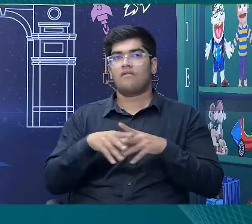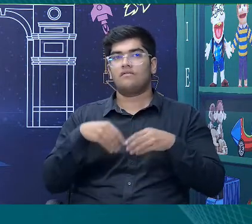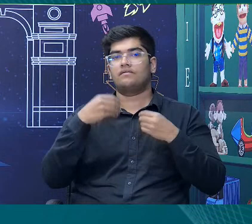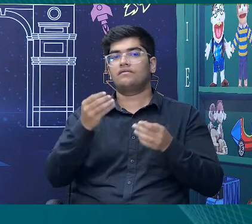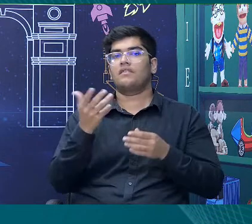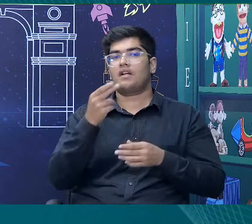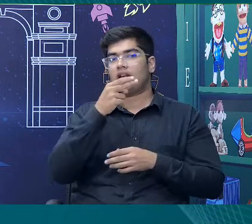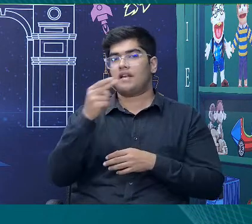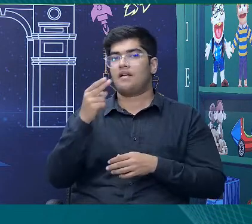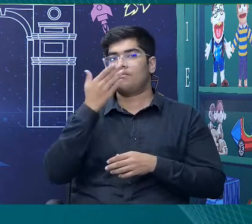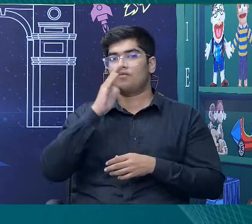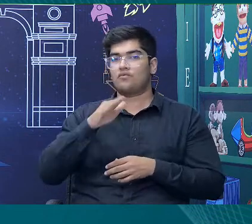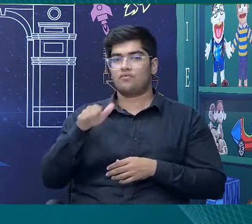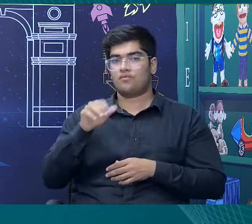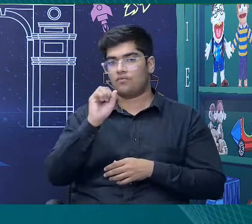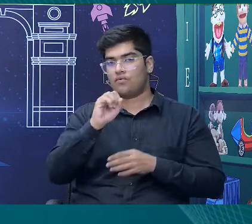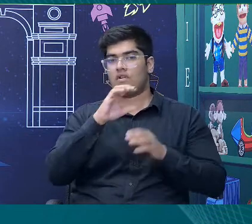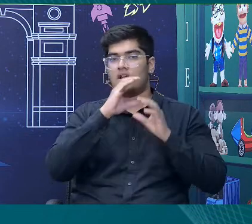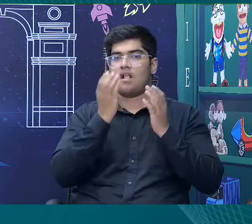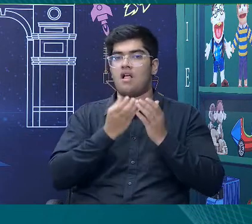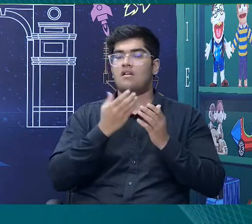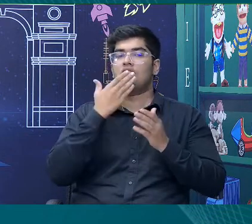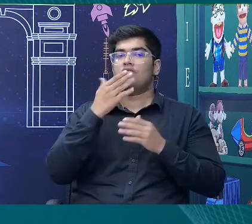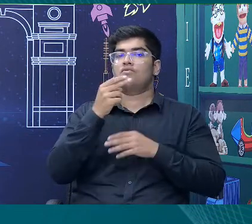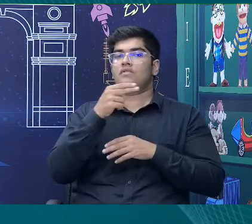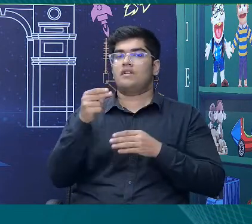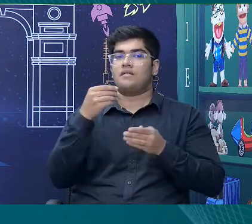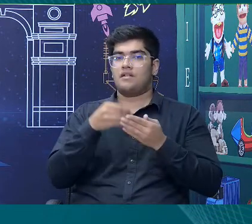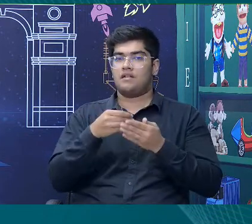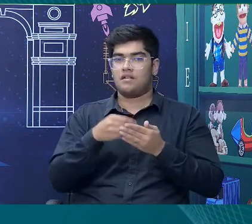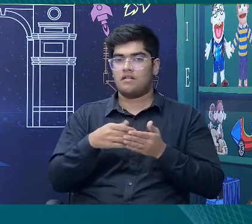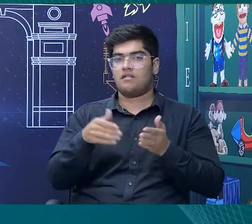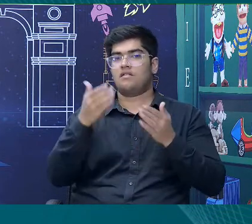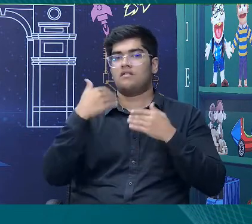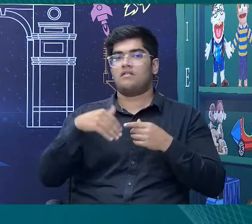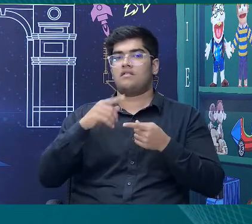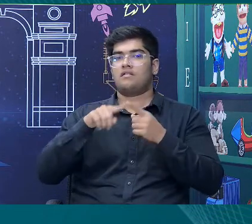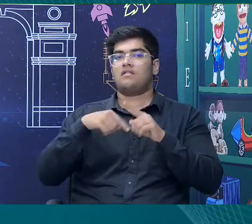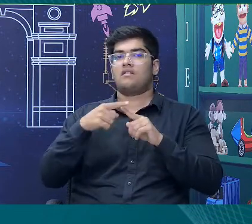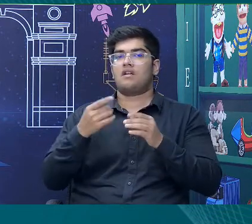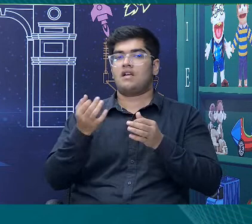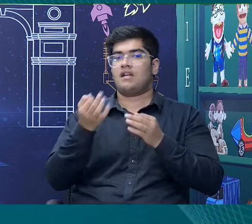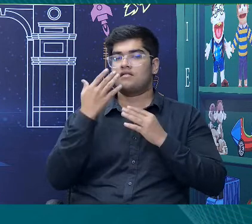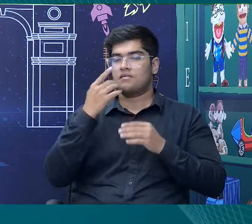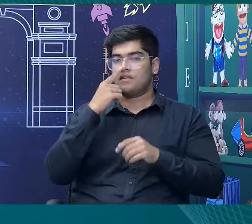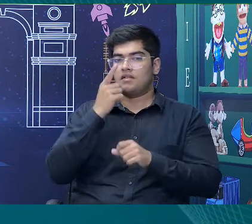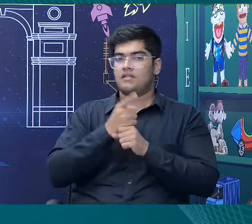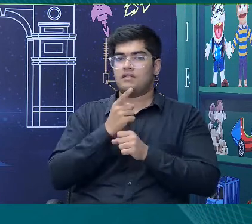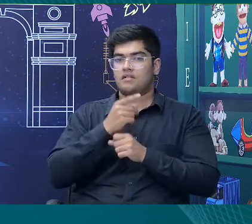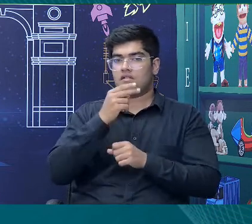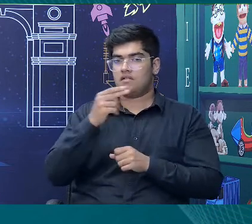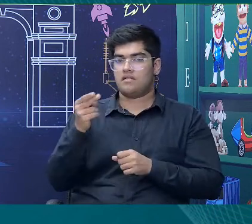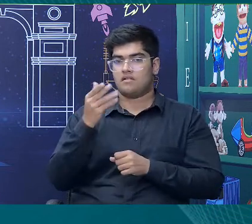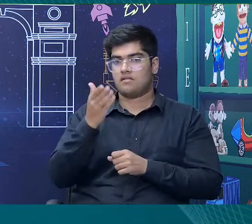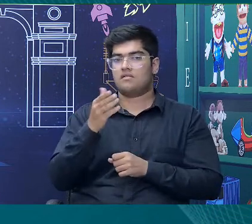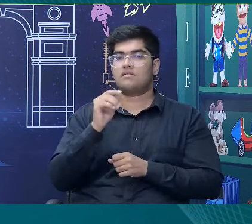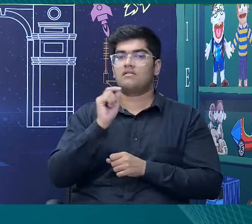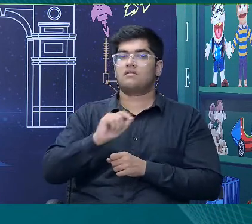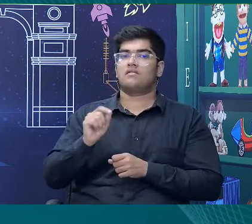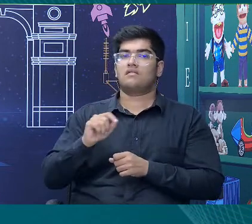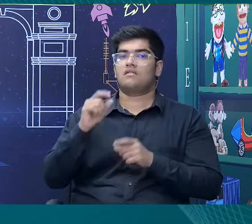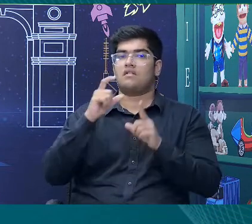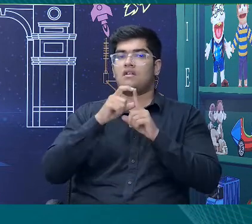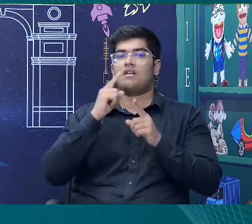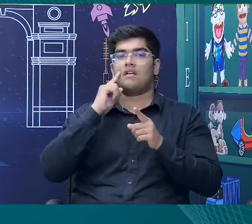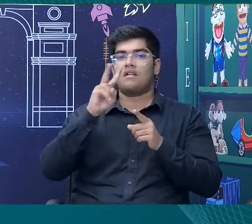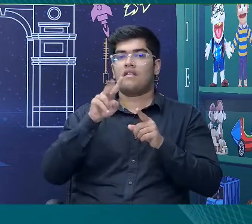of the student, write your name, class, school name and address, your school name and address, then expert and teacher name, you can write